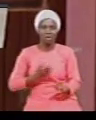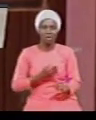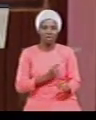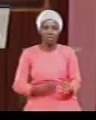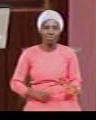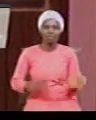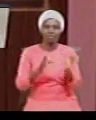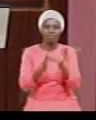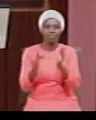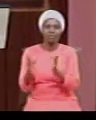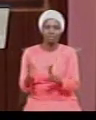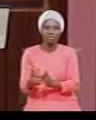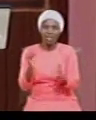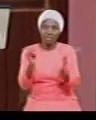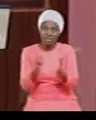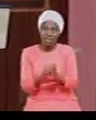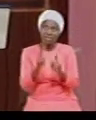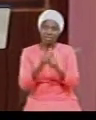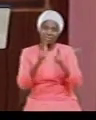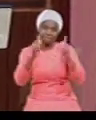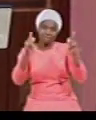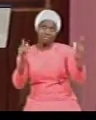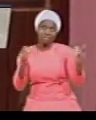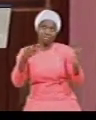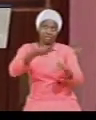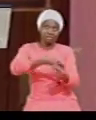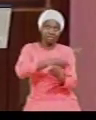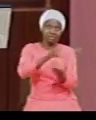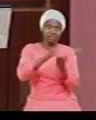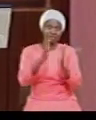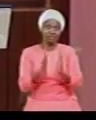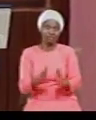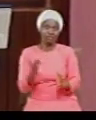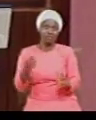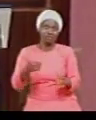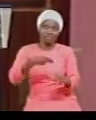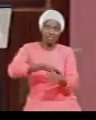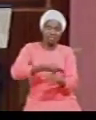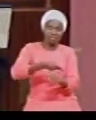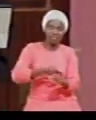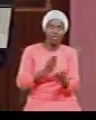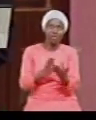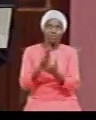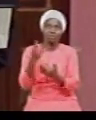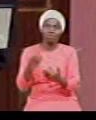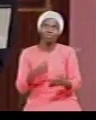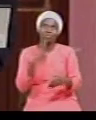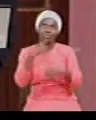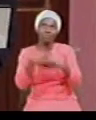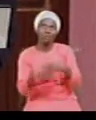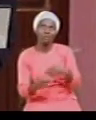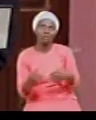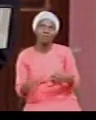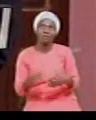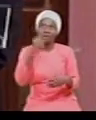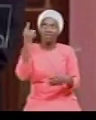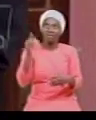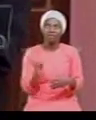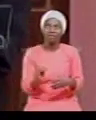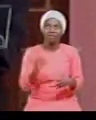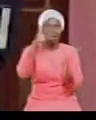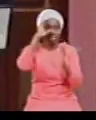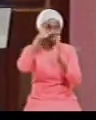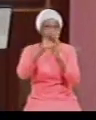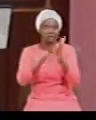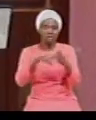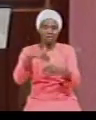Jesus, that great shepherd of the sheep, through the blood of the everlasting covenant,